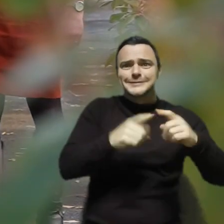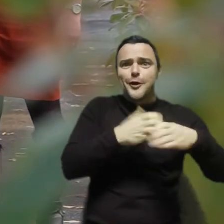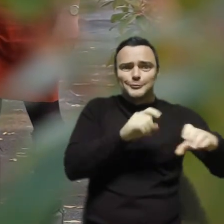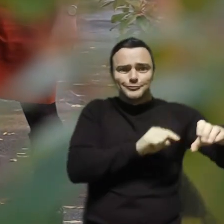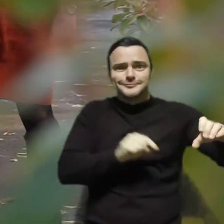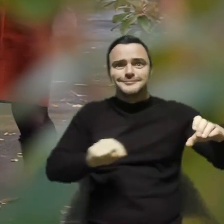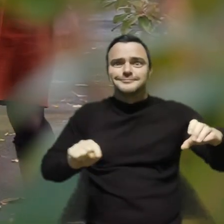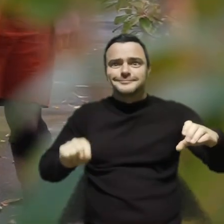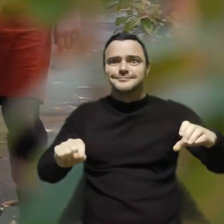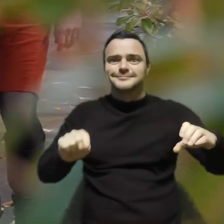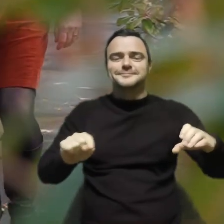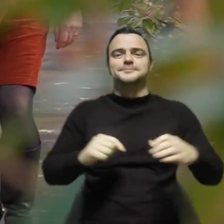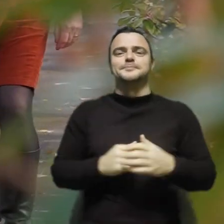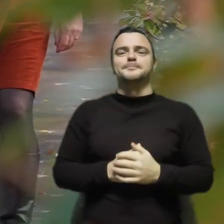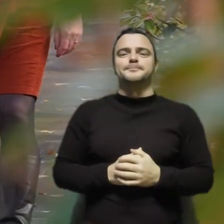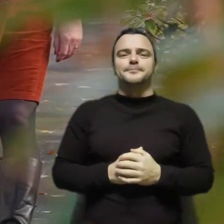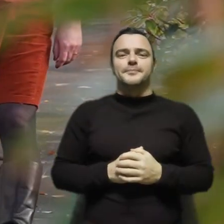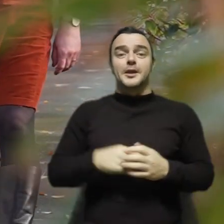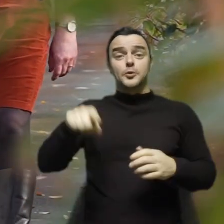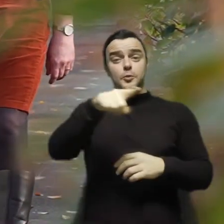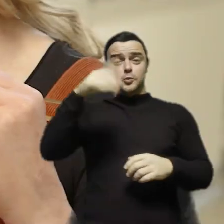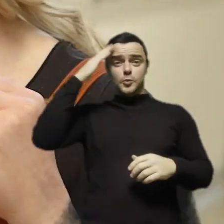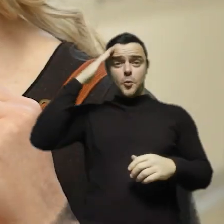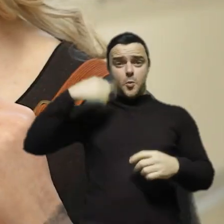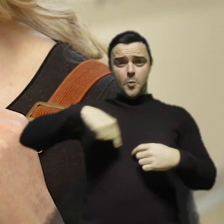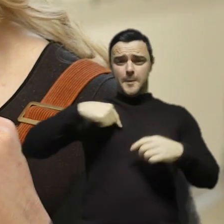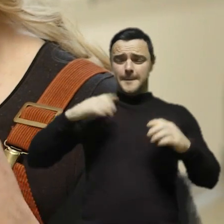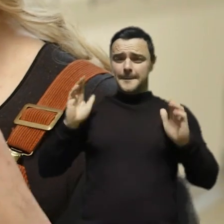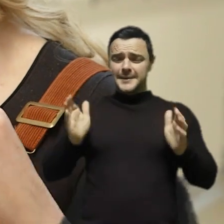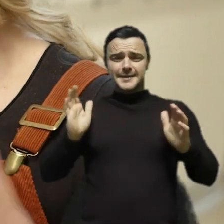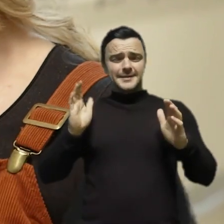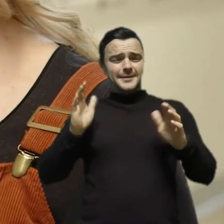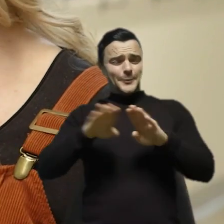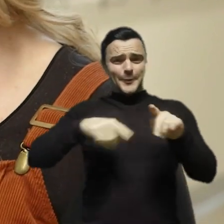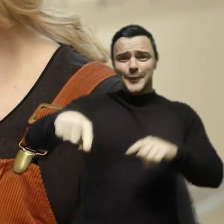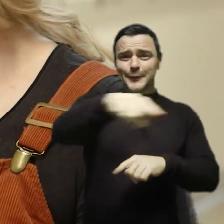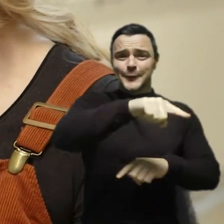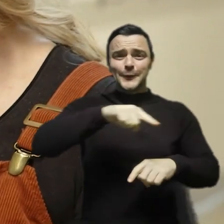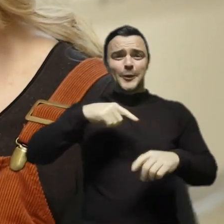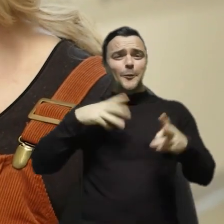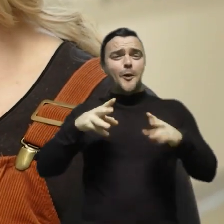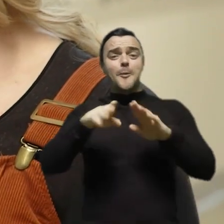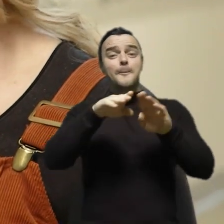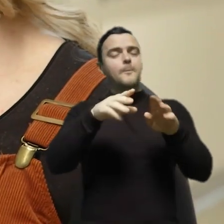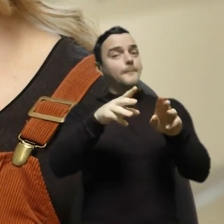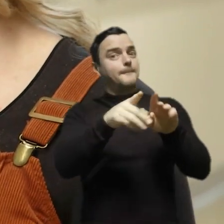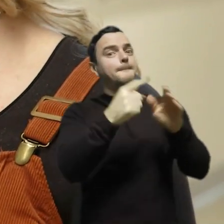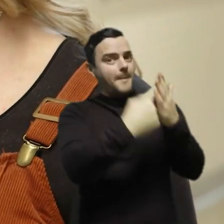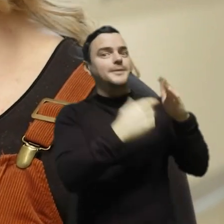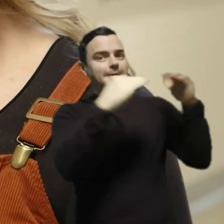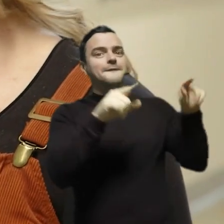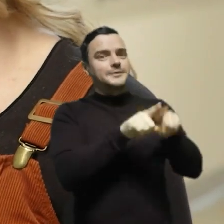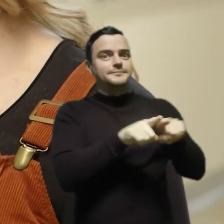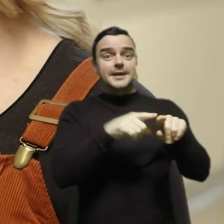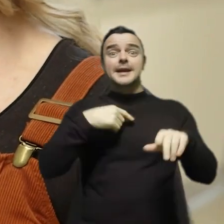crannies throughout the country to really, you know, say we're there with you. We're going to work at a policy level as well. So we'll be definitely there in